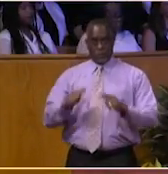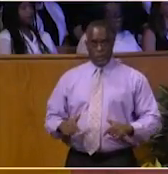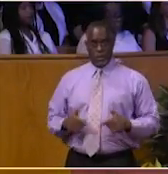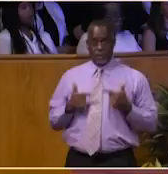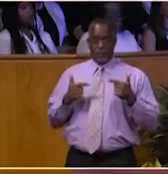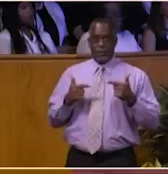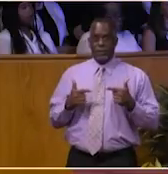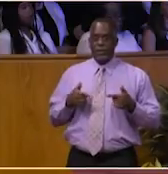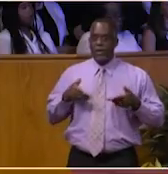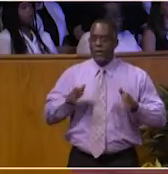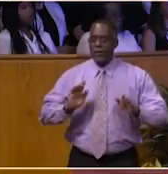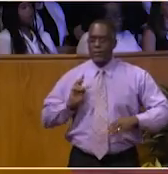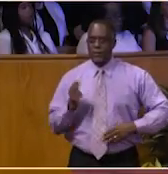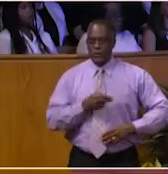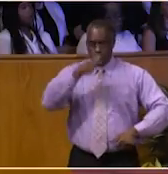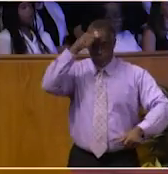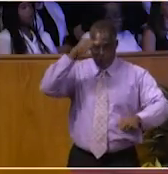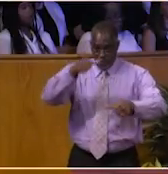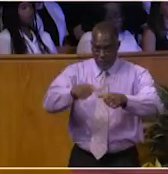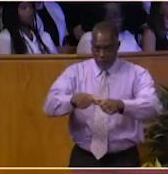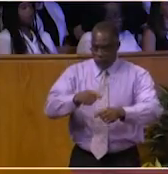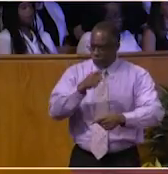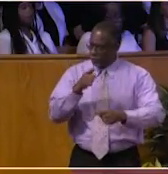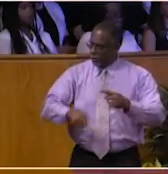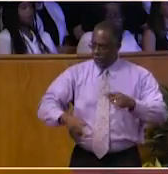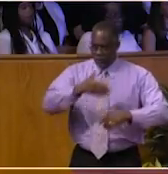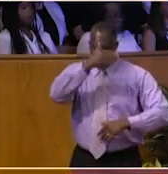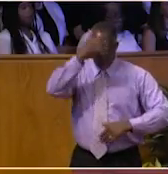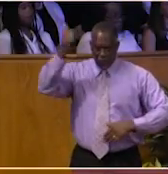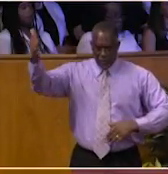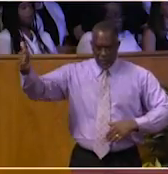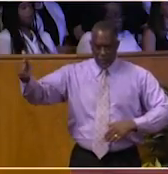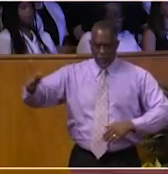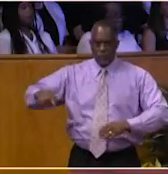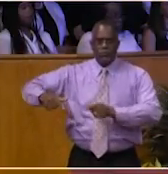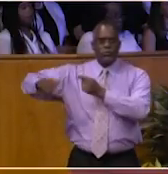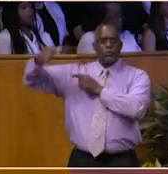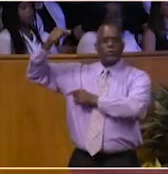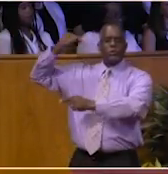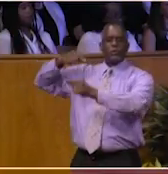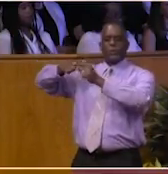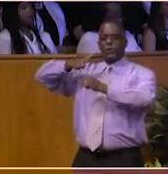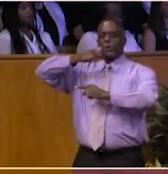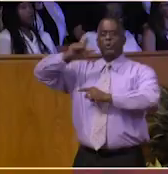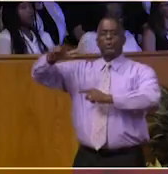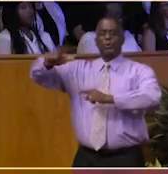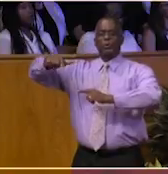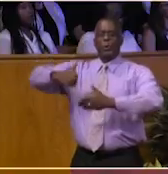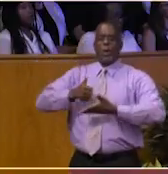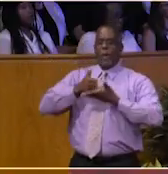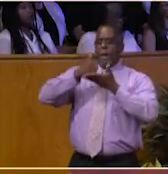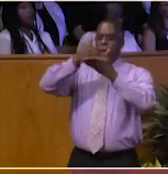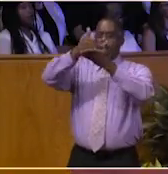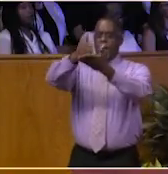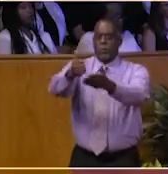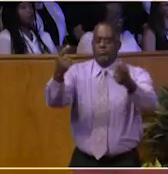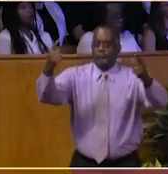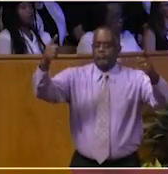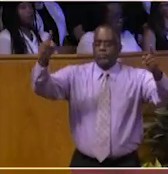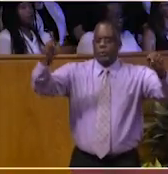forget today those who have brought us over and who have led us